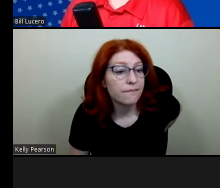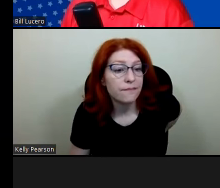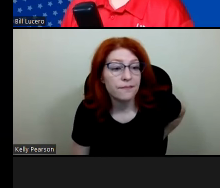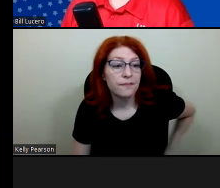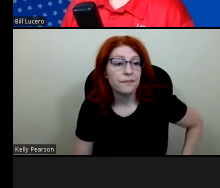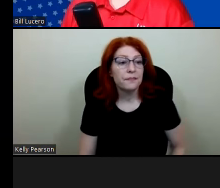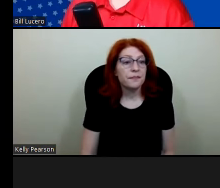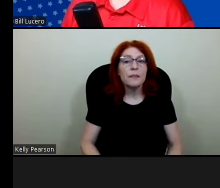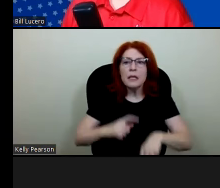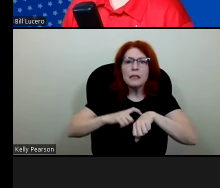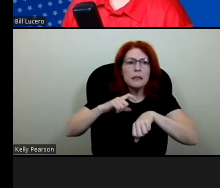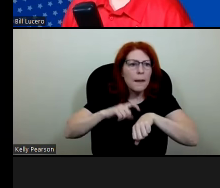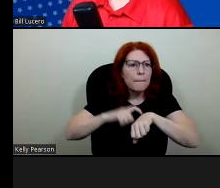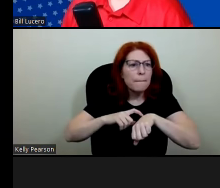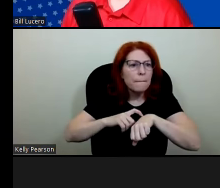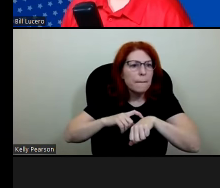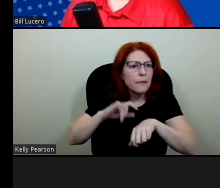How are we doing on time, Juliana?